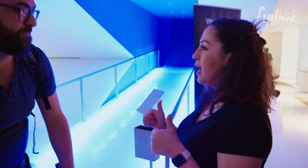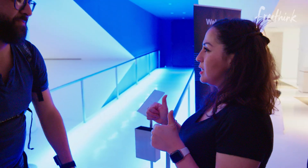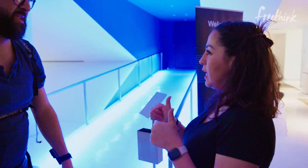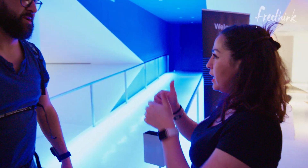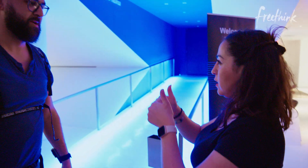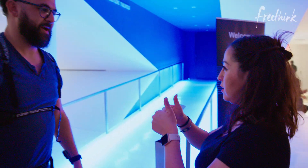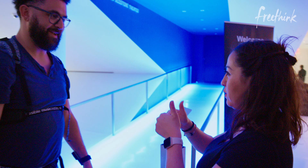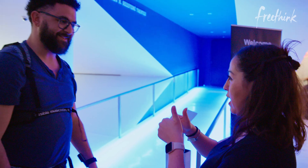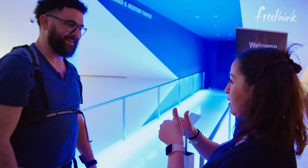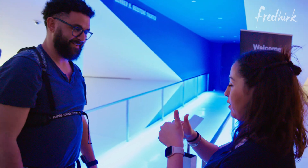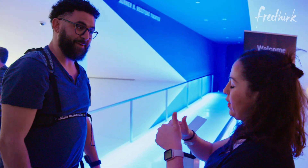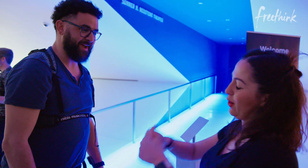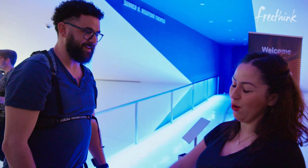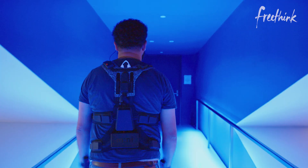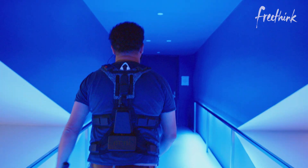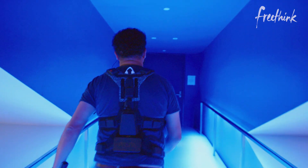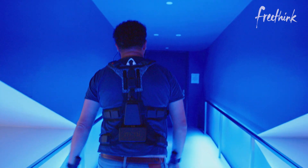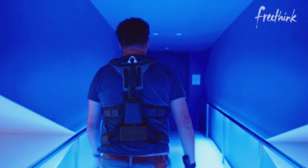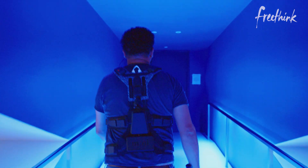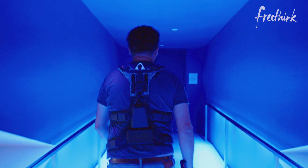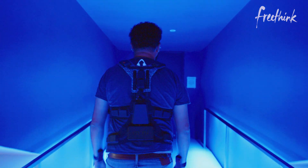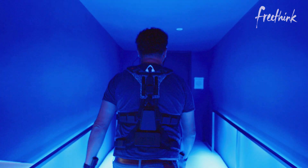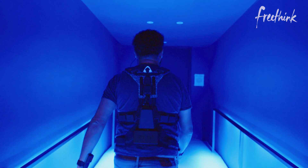I good to go? Highest setting? Highest setting. I'm ready. cool.